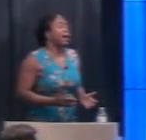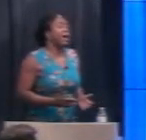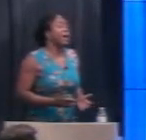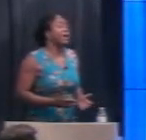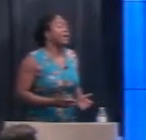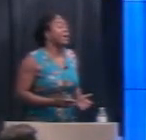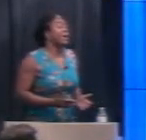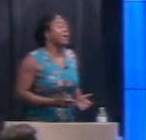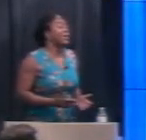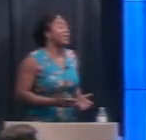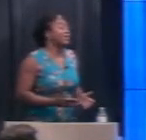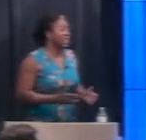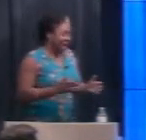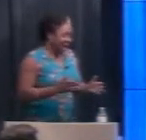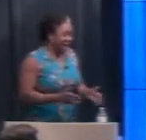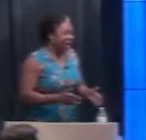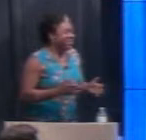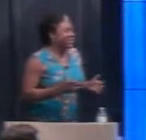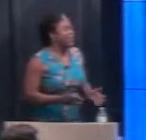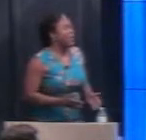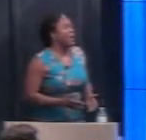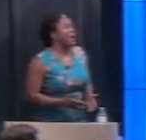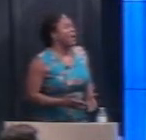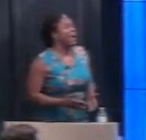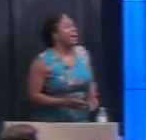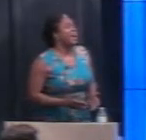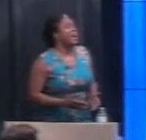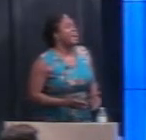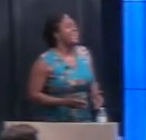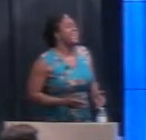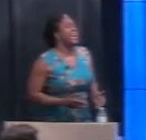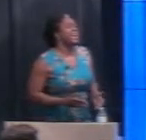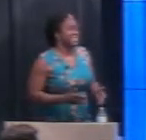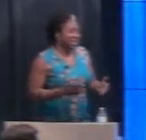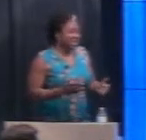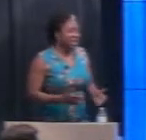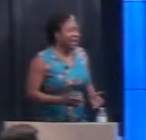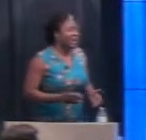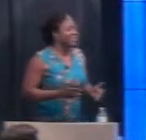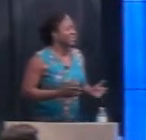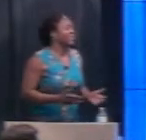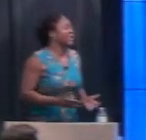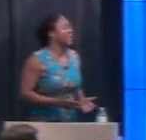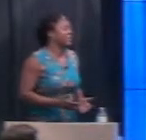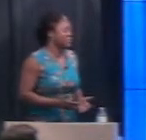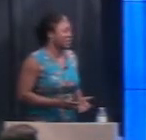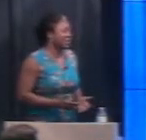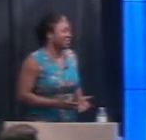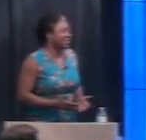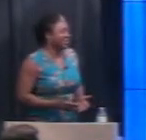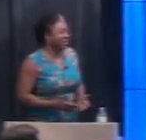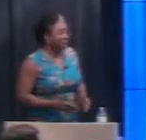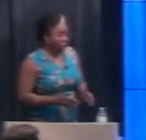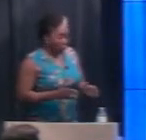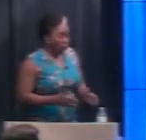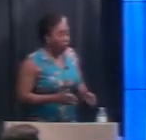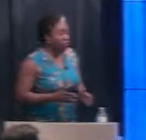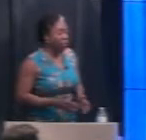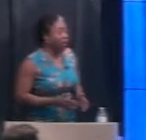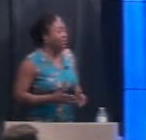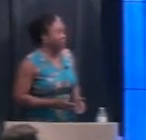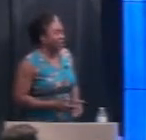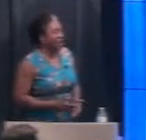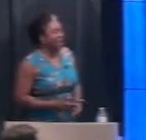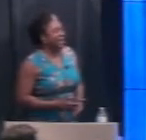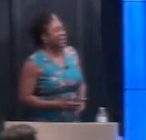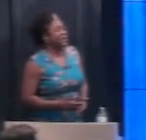we hailed at the twilight's last gleaming, whose